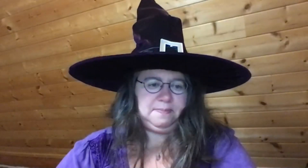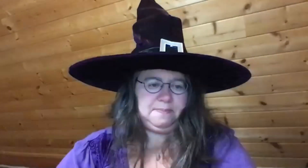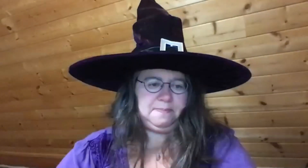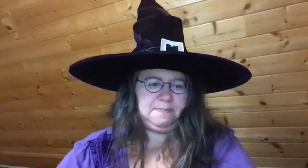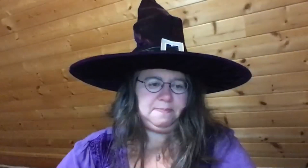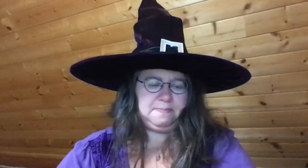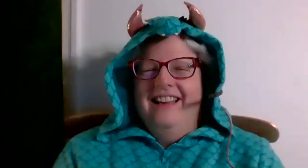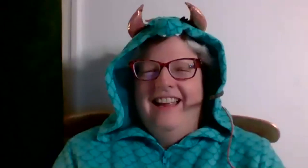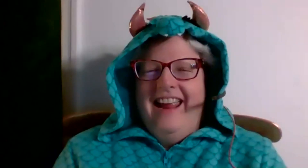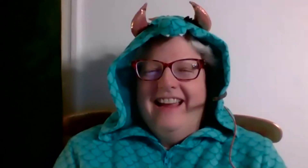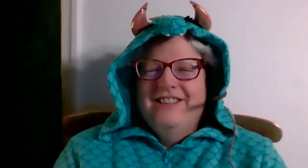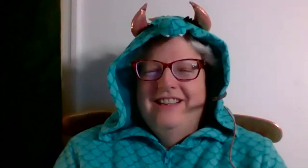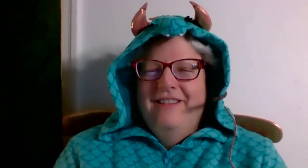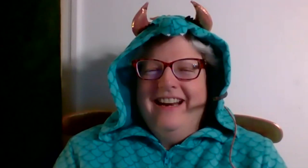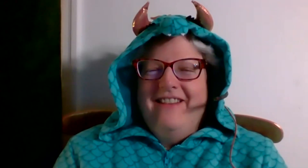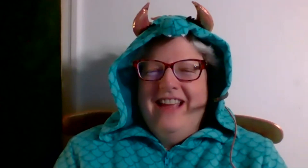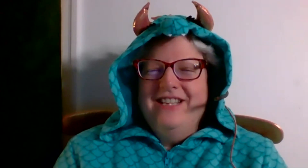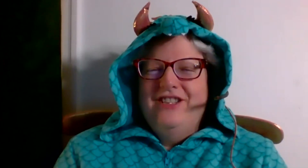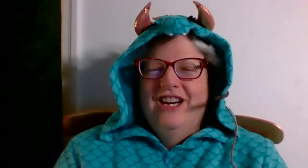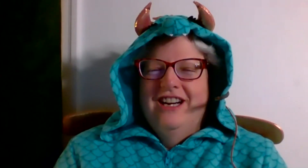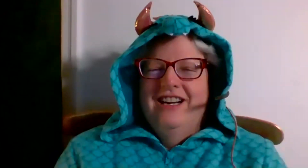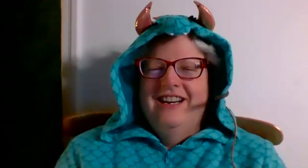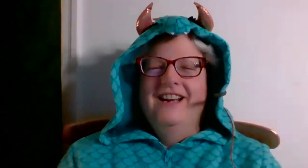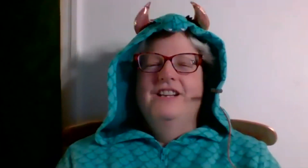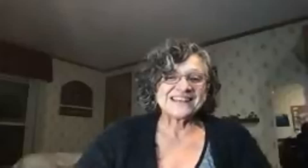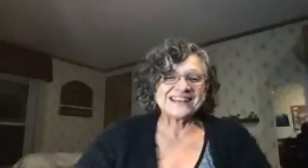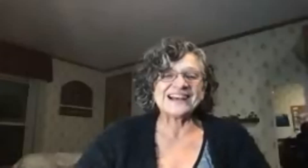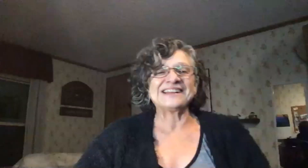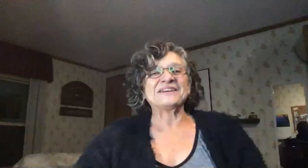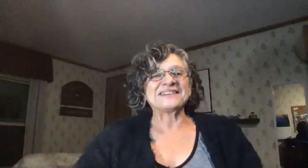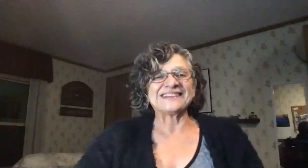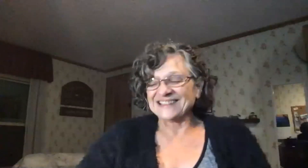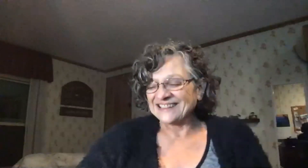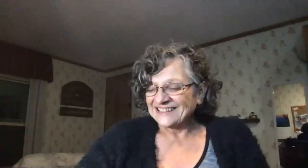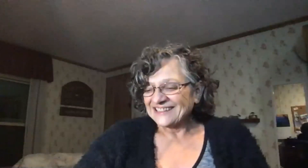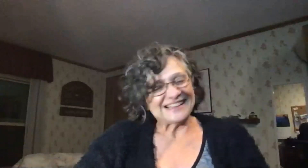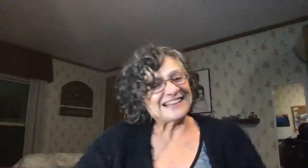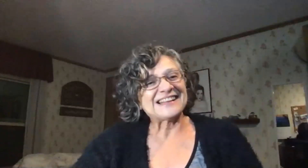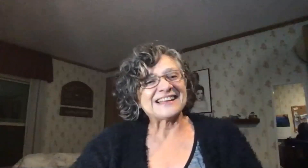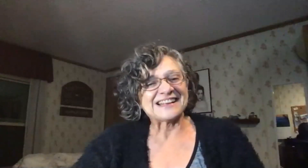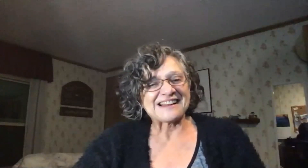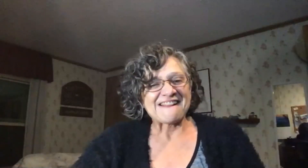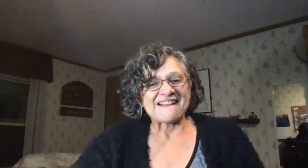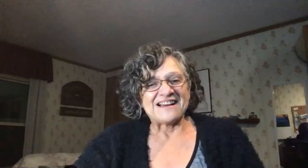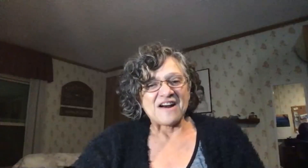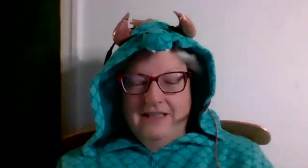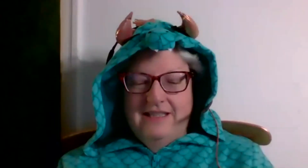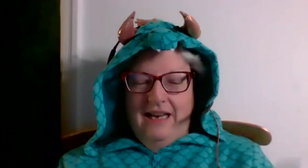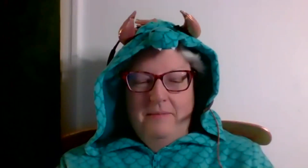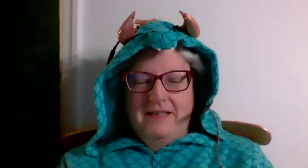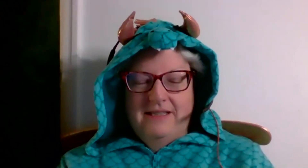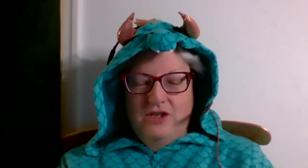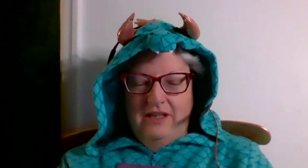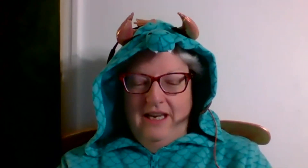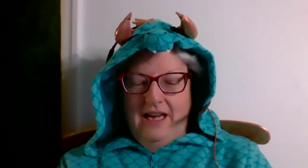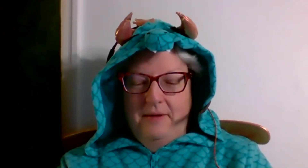Susy. Hey, Angela, what an adventure. So I went and pulled cards from my Earth Magic deck, and they're